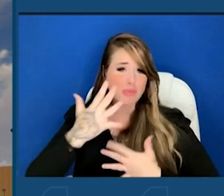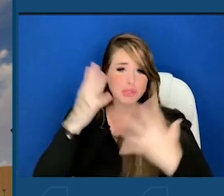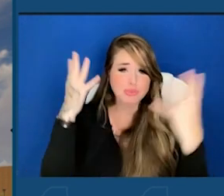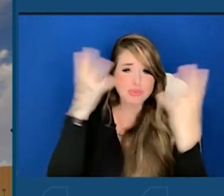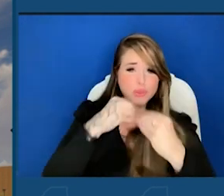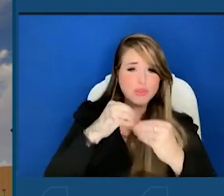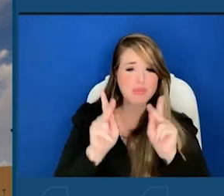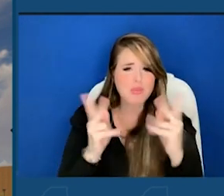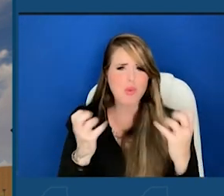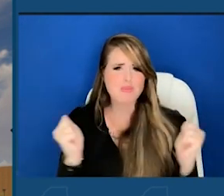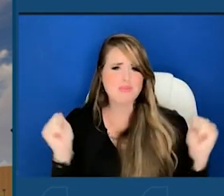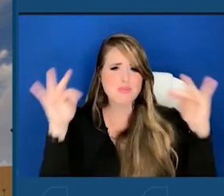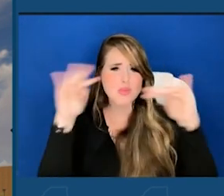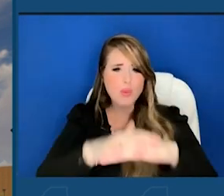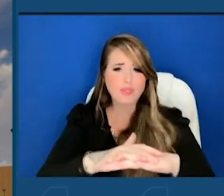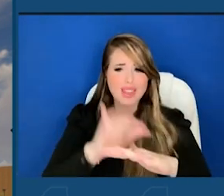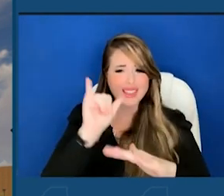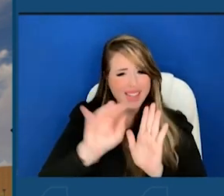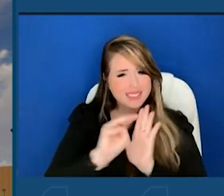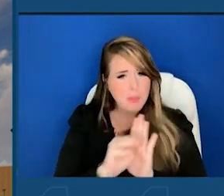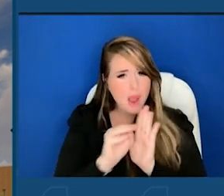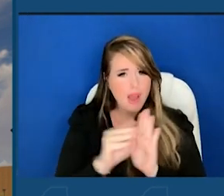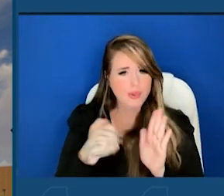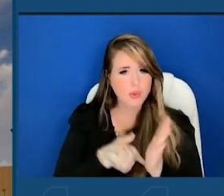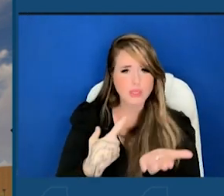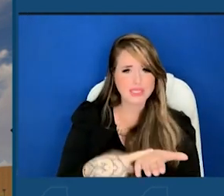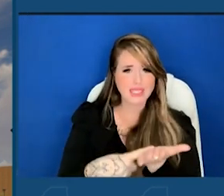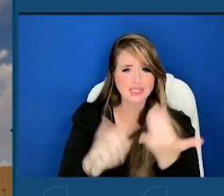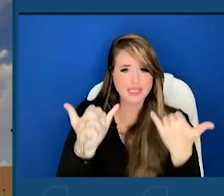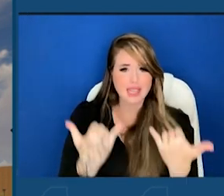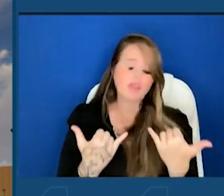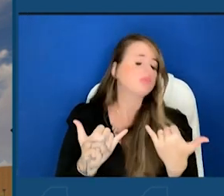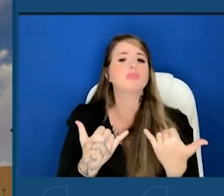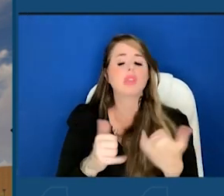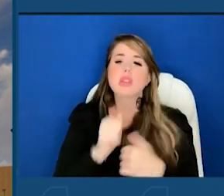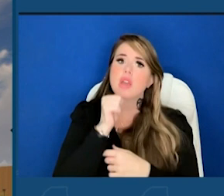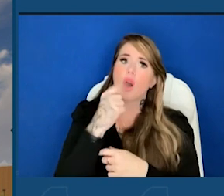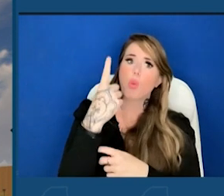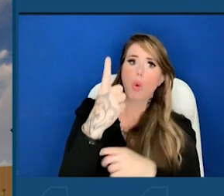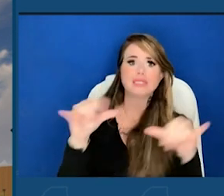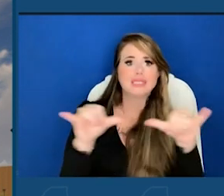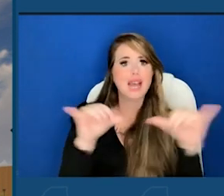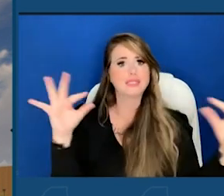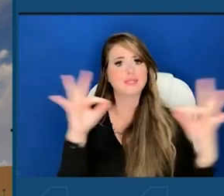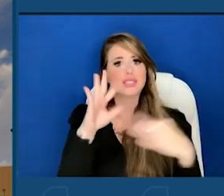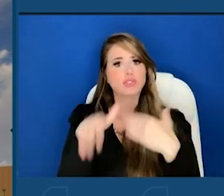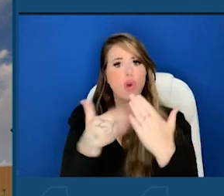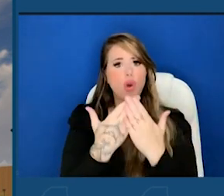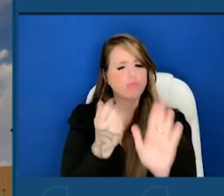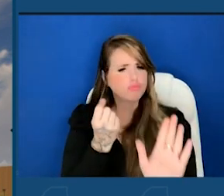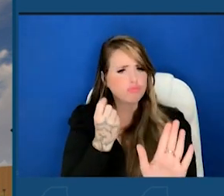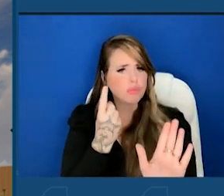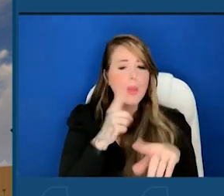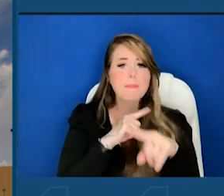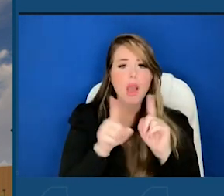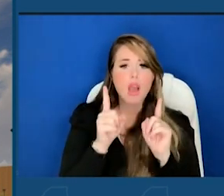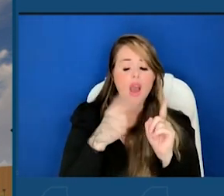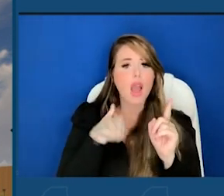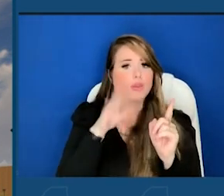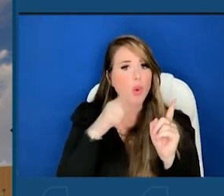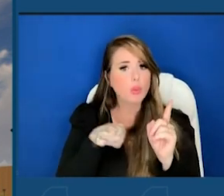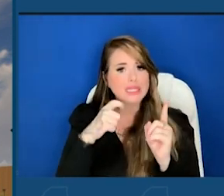model we're talking about. And there is no one-size-fits-all approach. And I also mentioned, I know there's need for